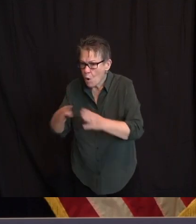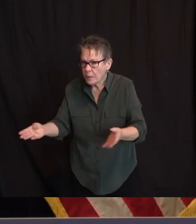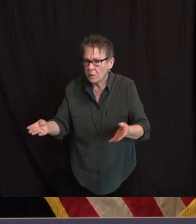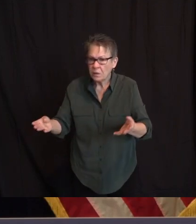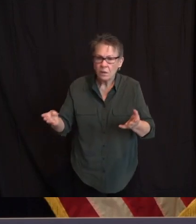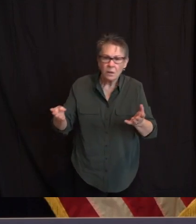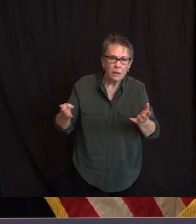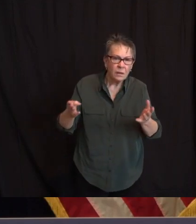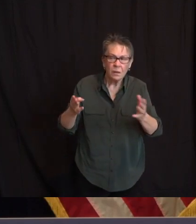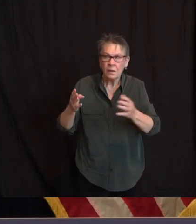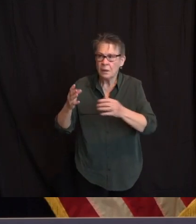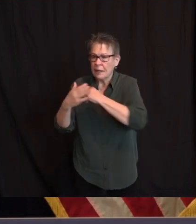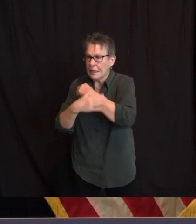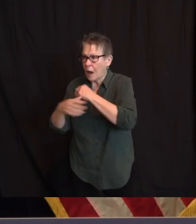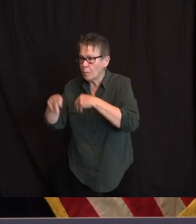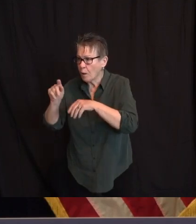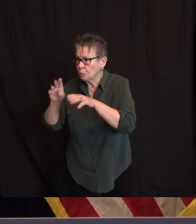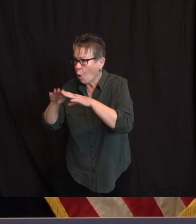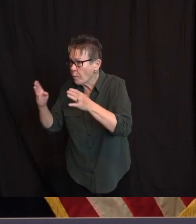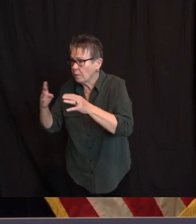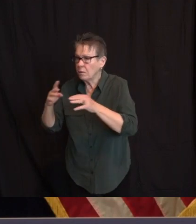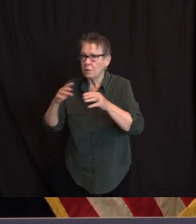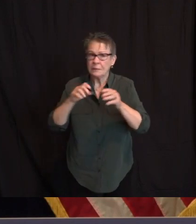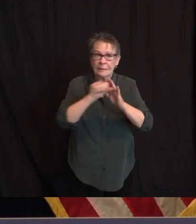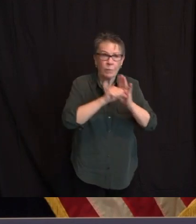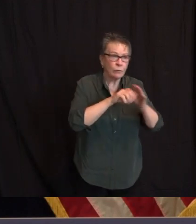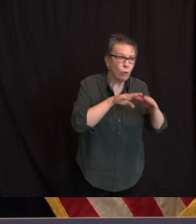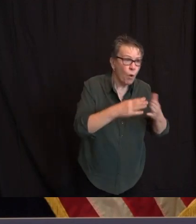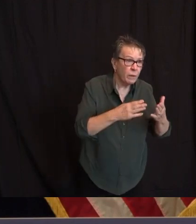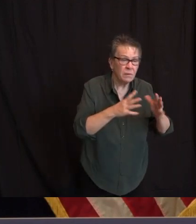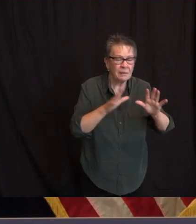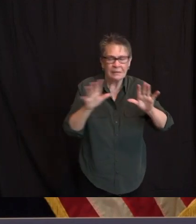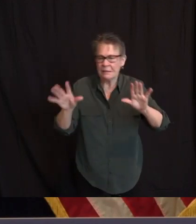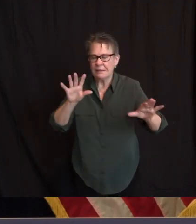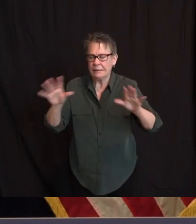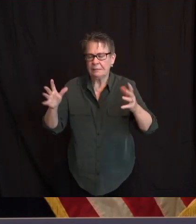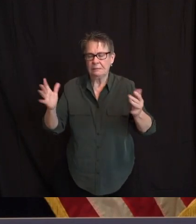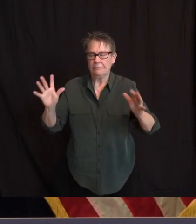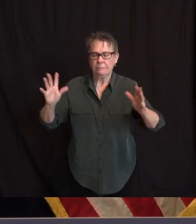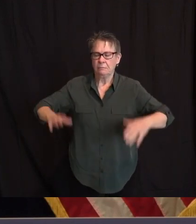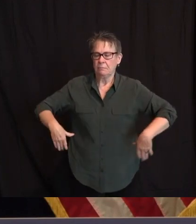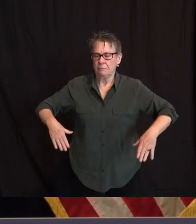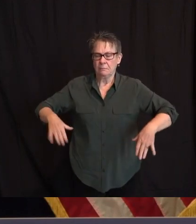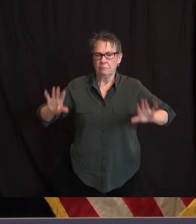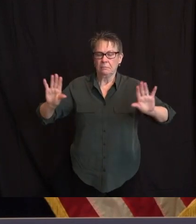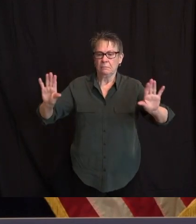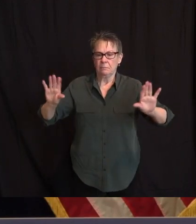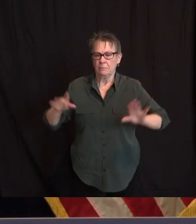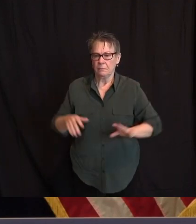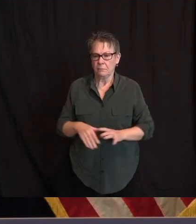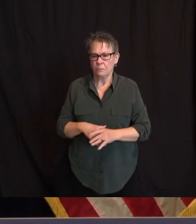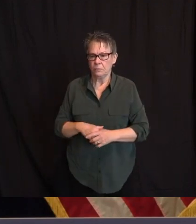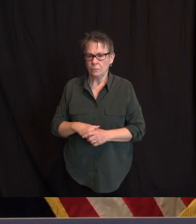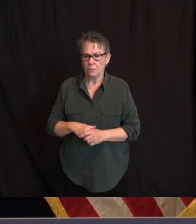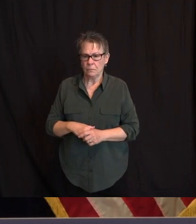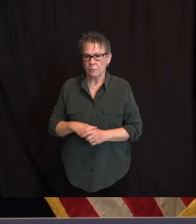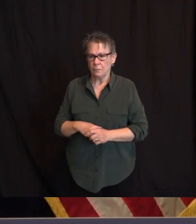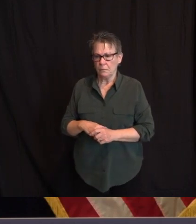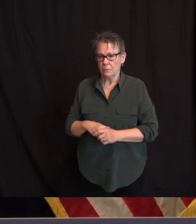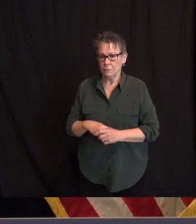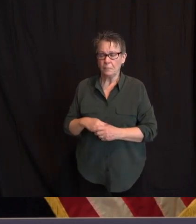We've left, Paramount, tell me if I'm wrong about this, we've left the decision on municipal parks up to municipalities. That's correct. Right, and